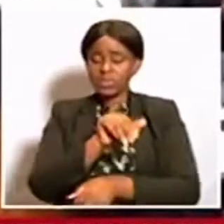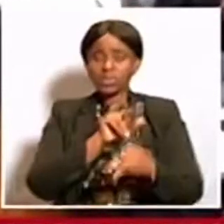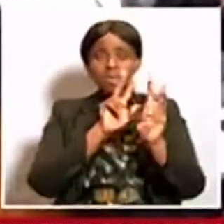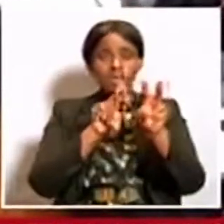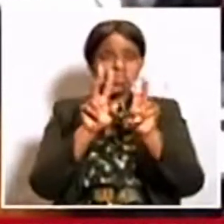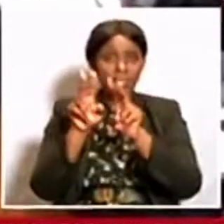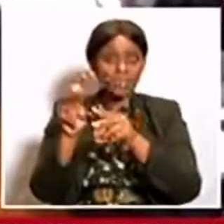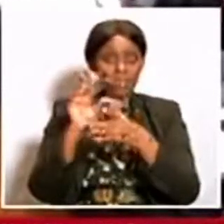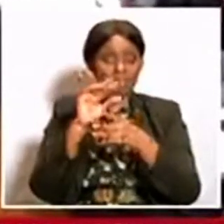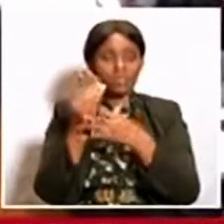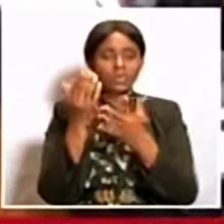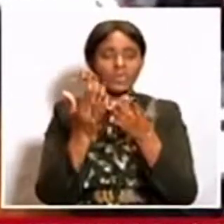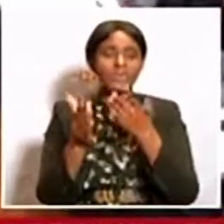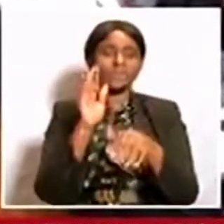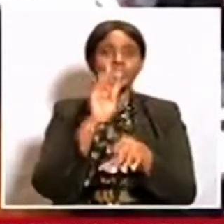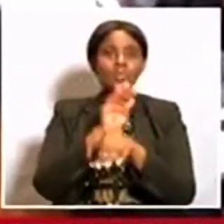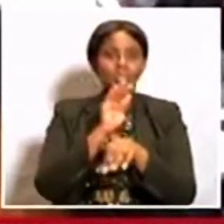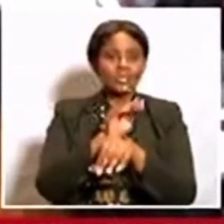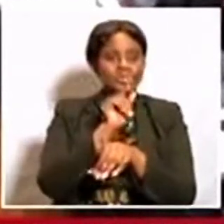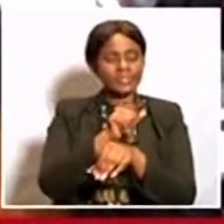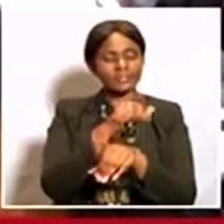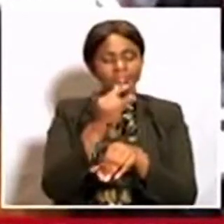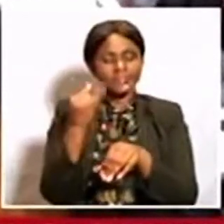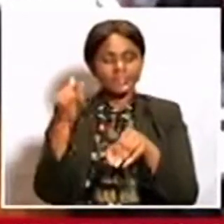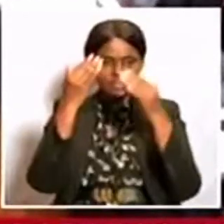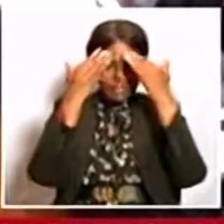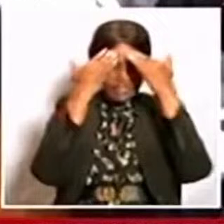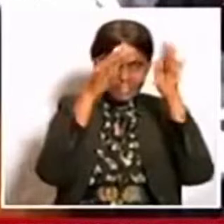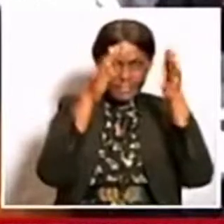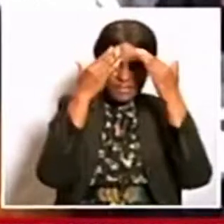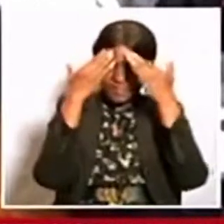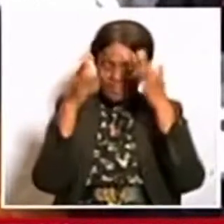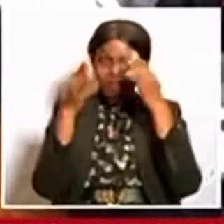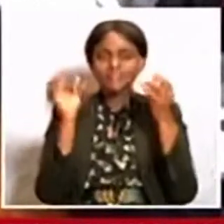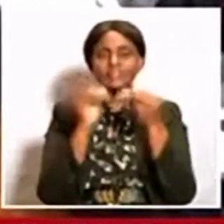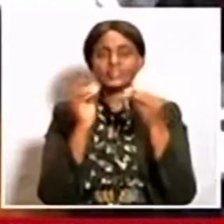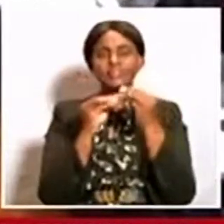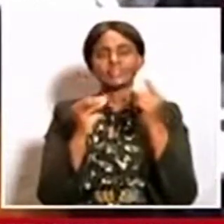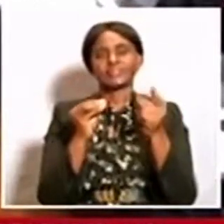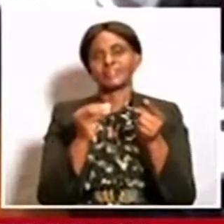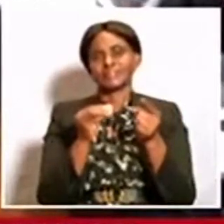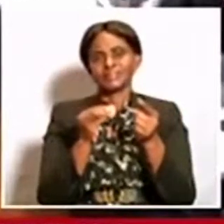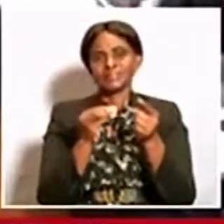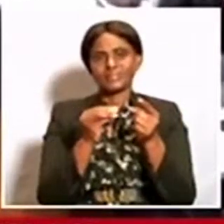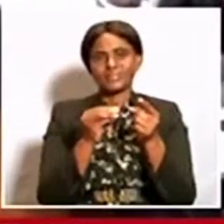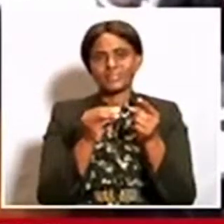observation, or rather comment, on the issue of sensitization.